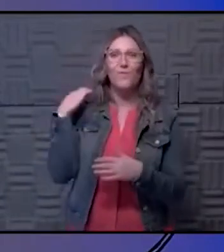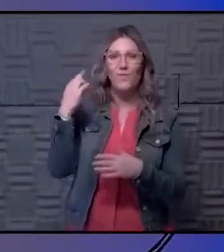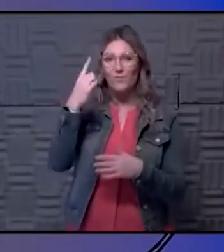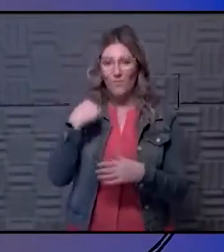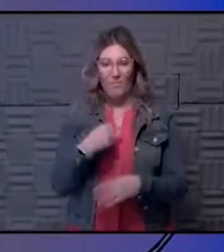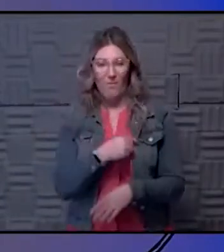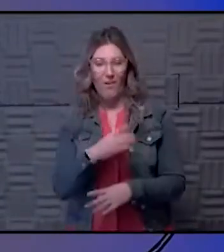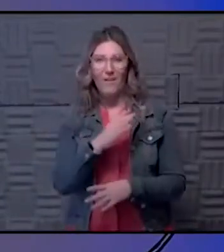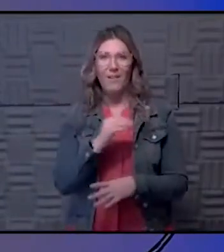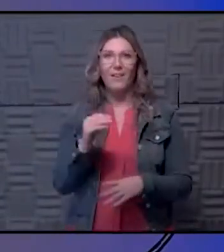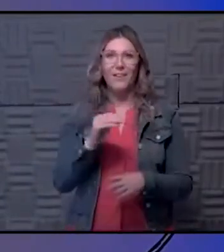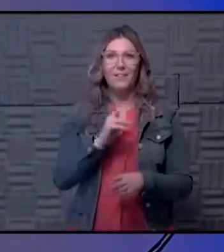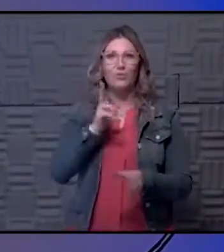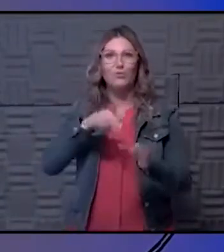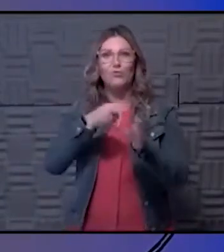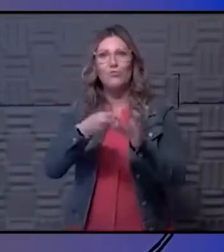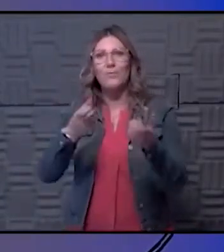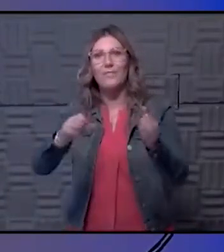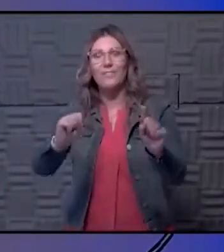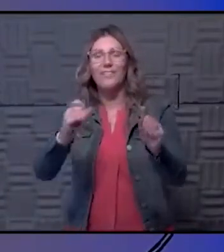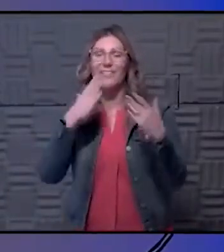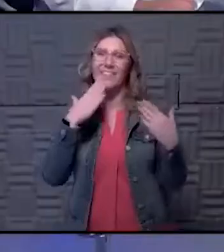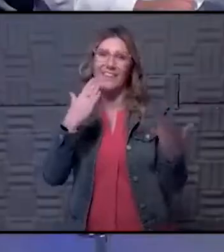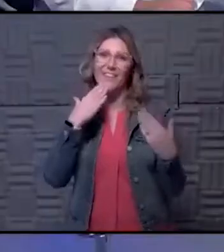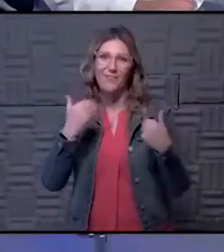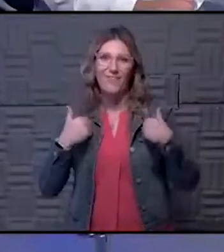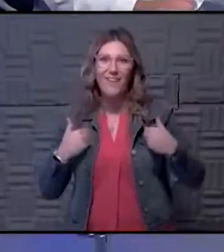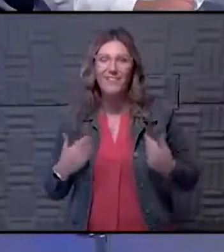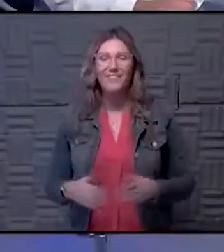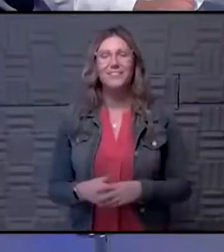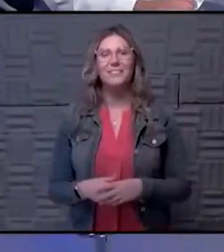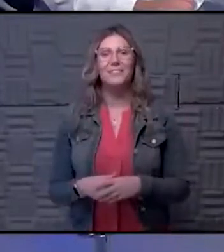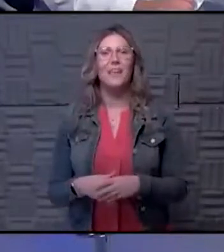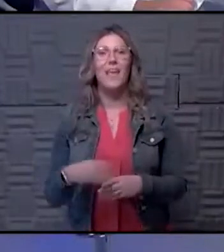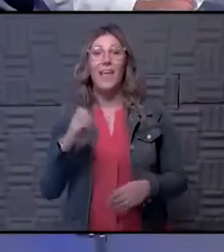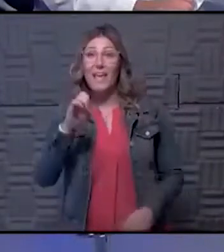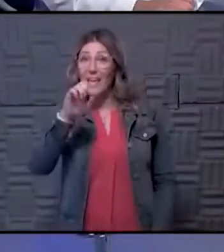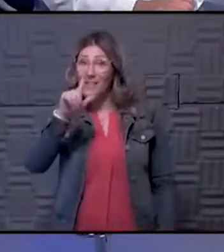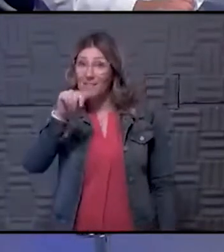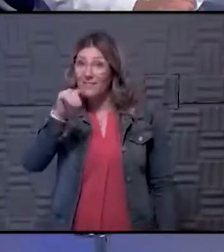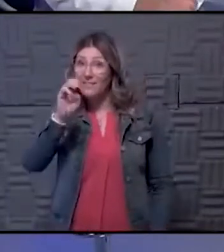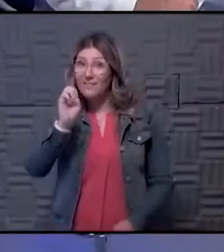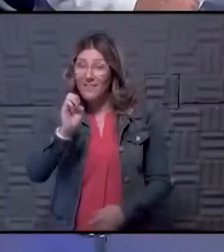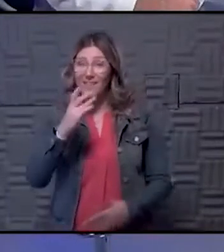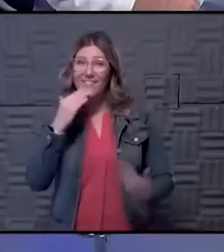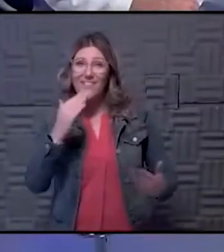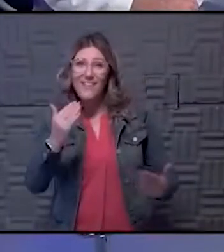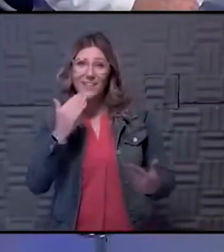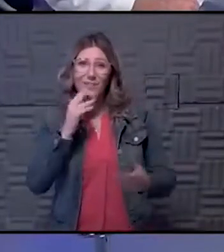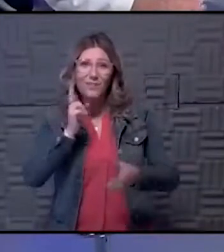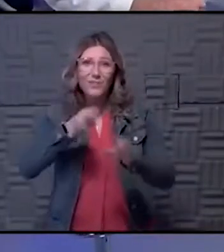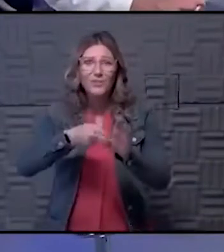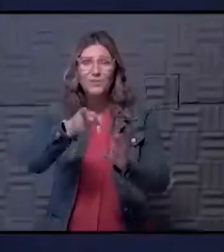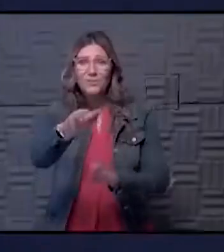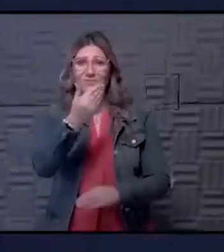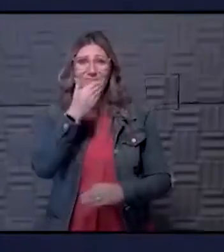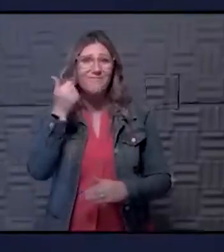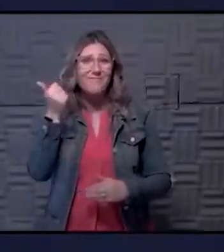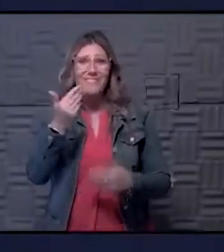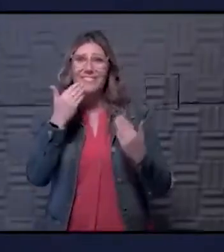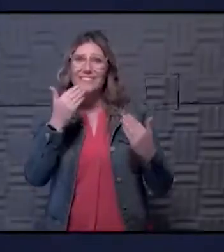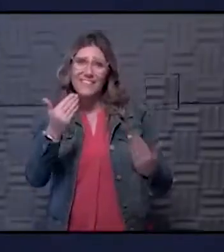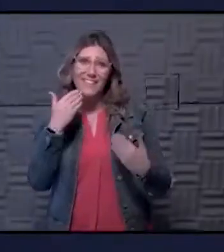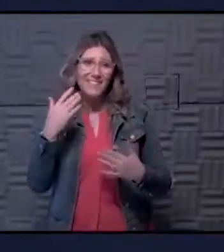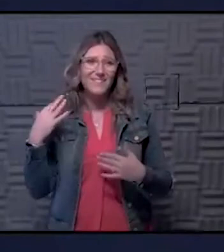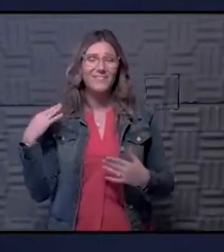to join our efforts. So thank you for having us. Well, thank you, Elaine. Thank you for being here. You're the best. Thanks for being a volunteer here